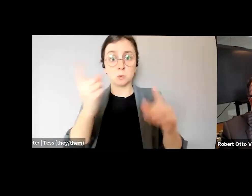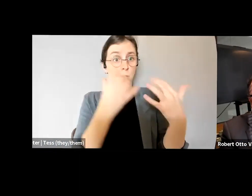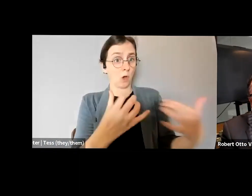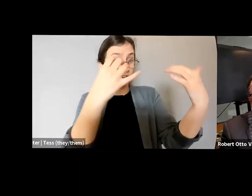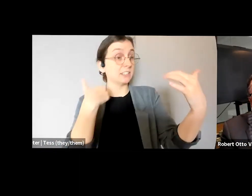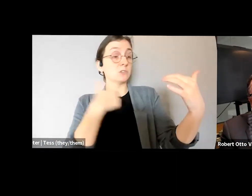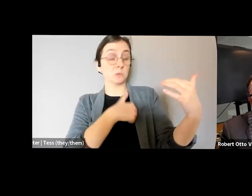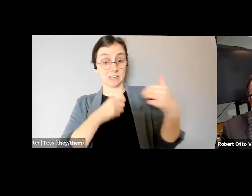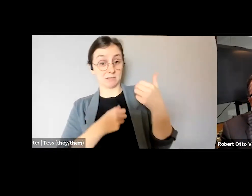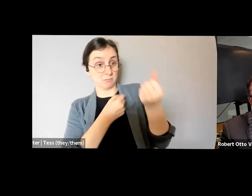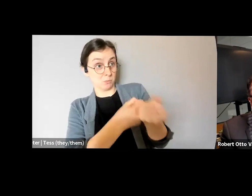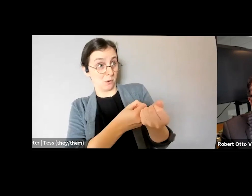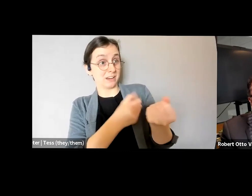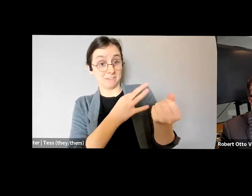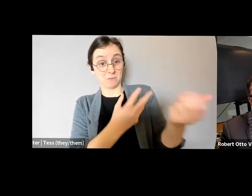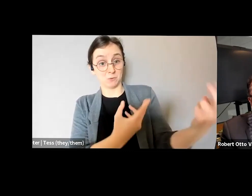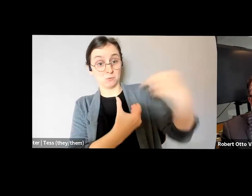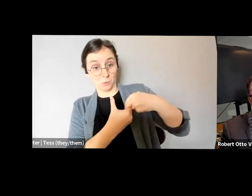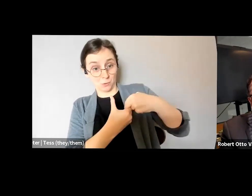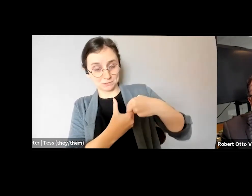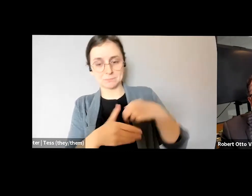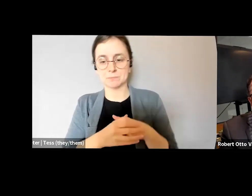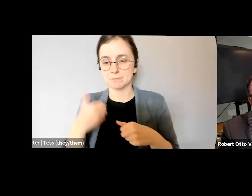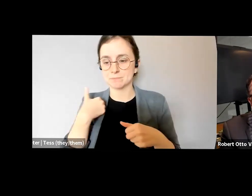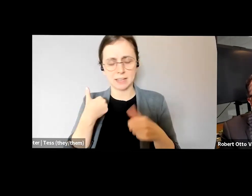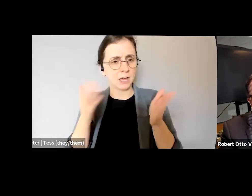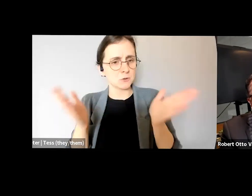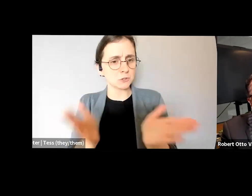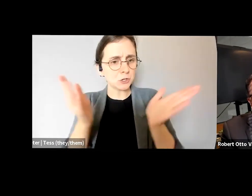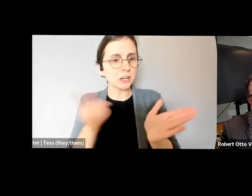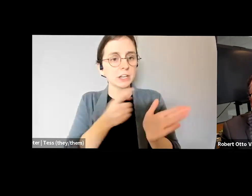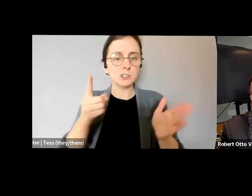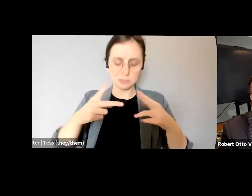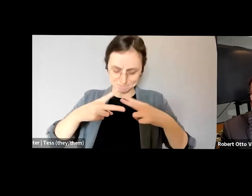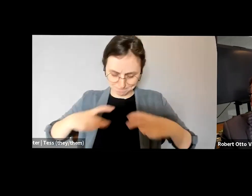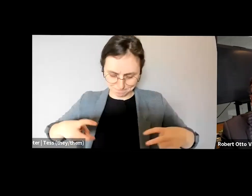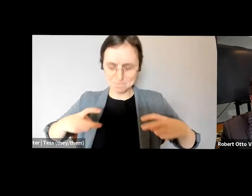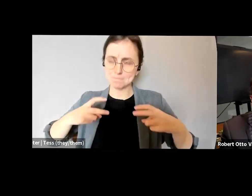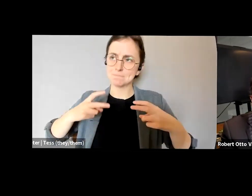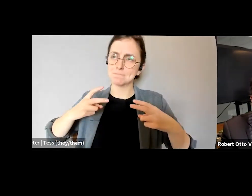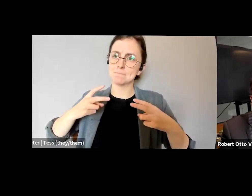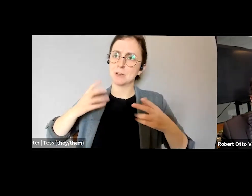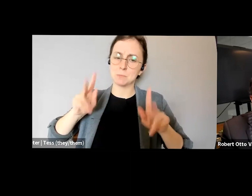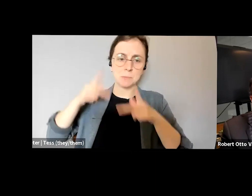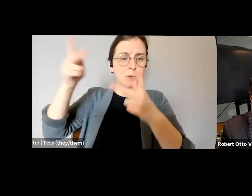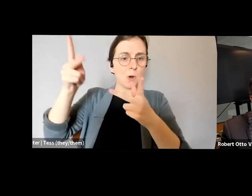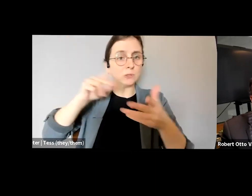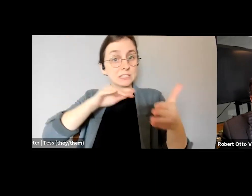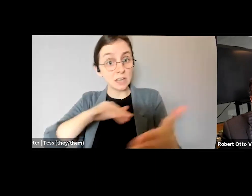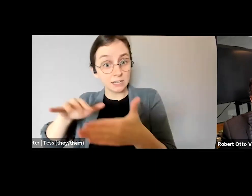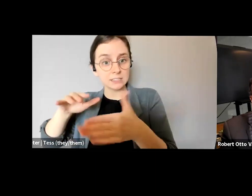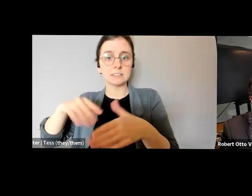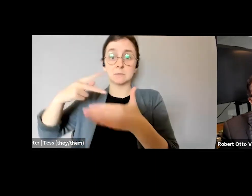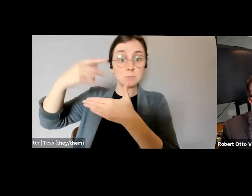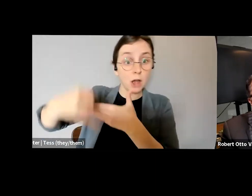for. So I encourage you to consider us proposing studies and projects that will